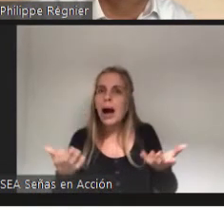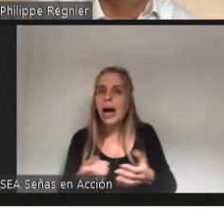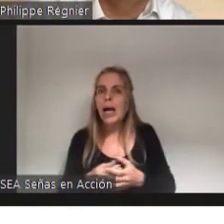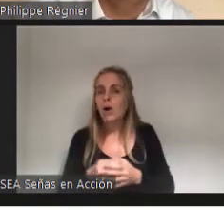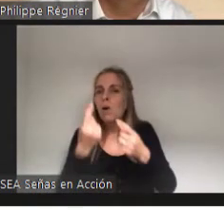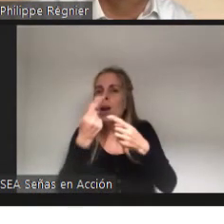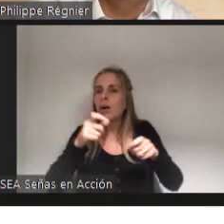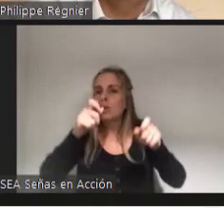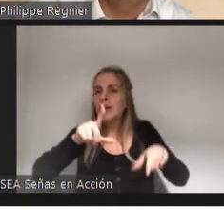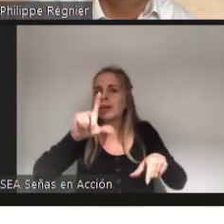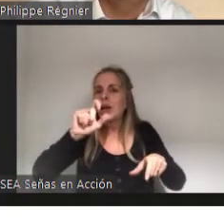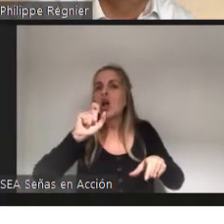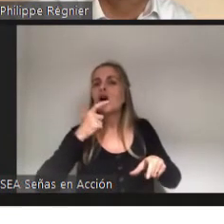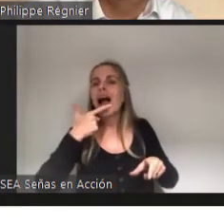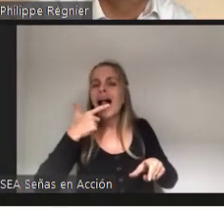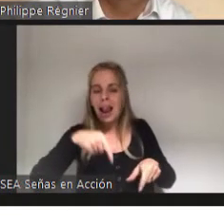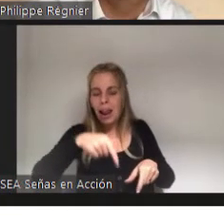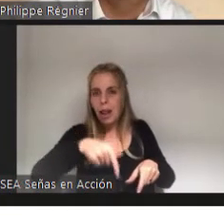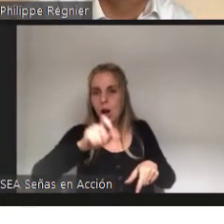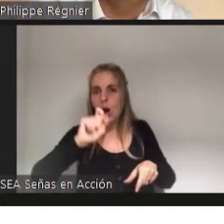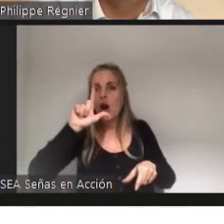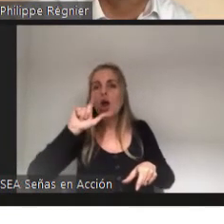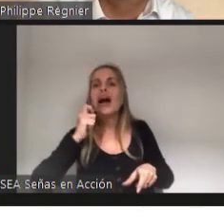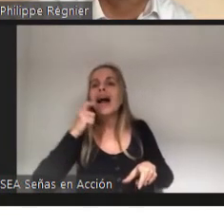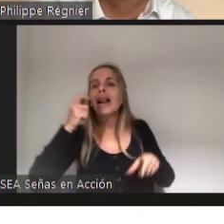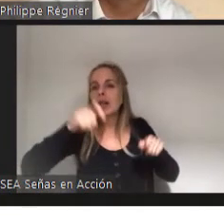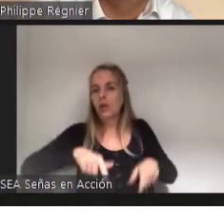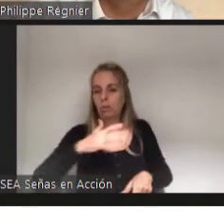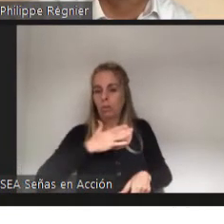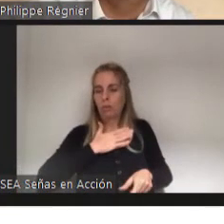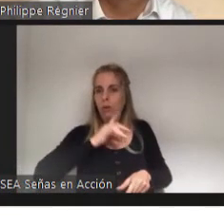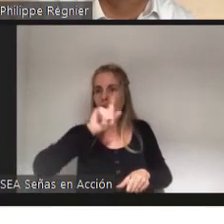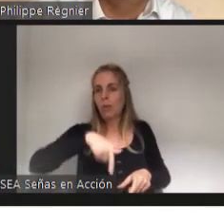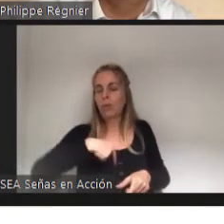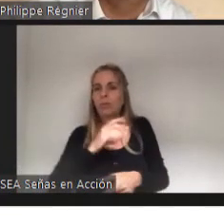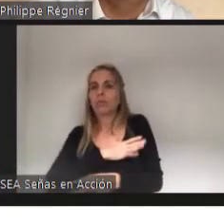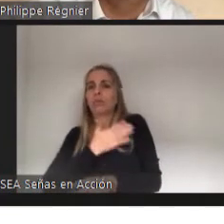whenever I confront myself with the local thing, there appears a